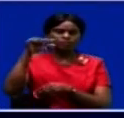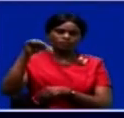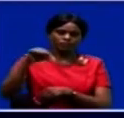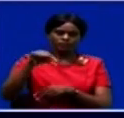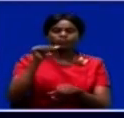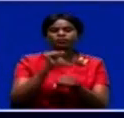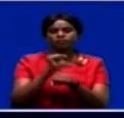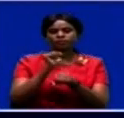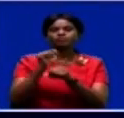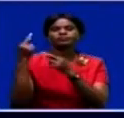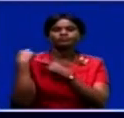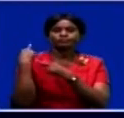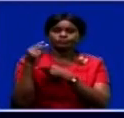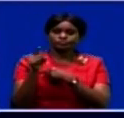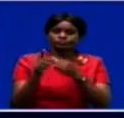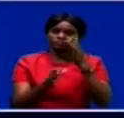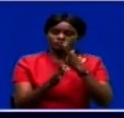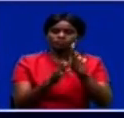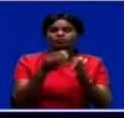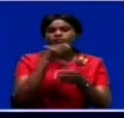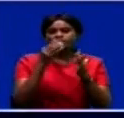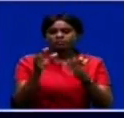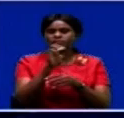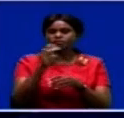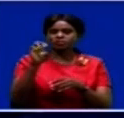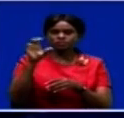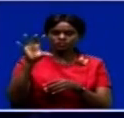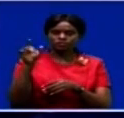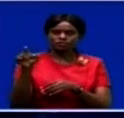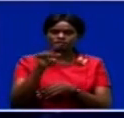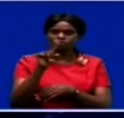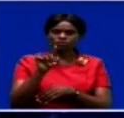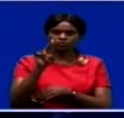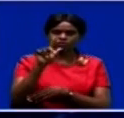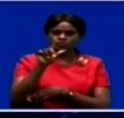for Operations. Deputy Commissioner of Police for Eastern Province, Sharon